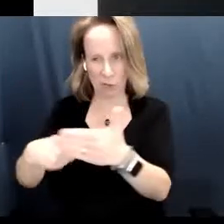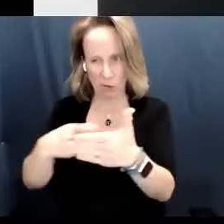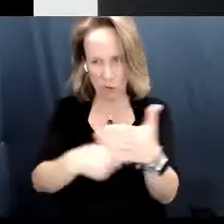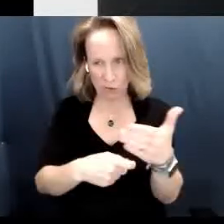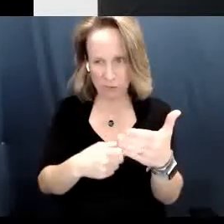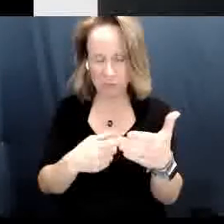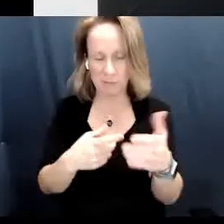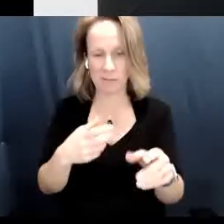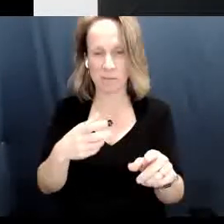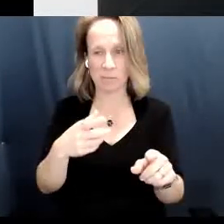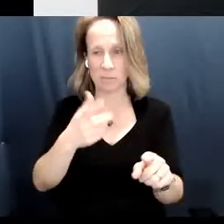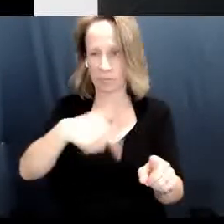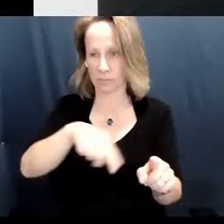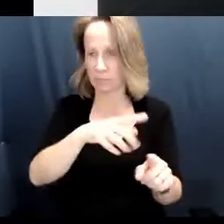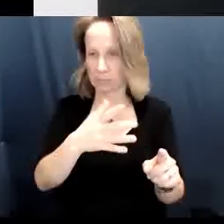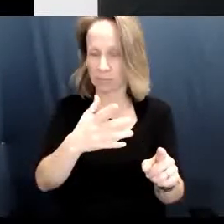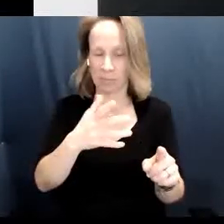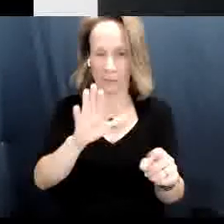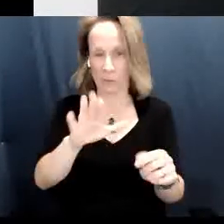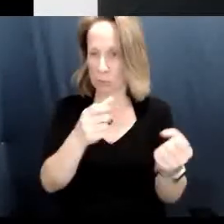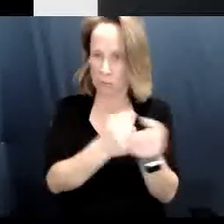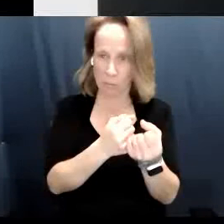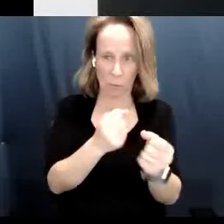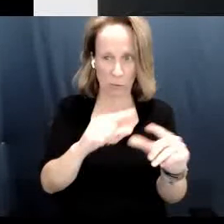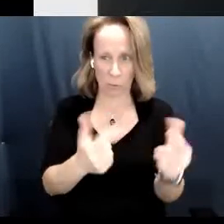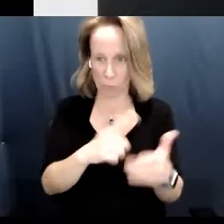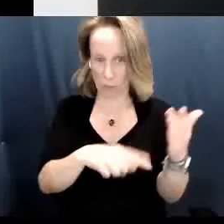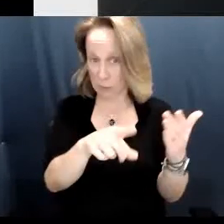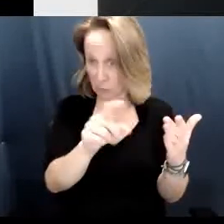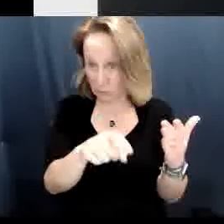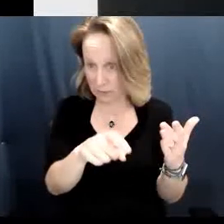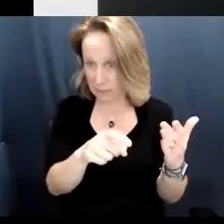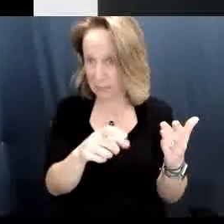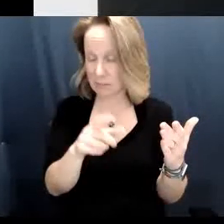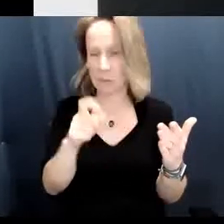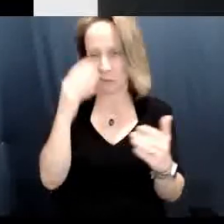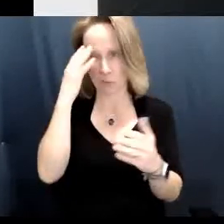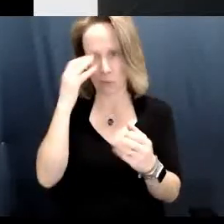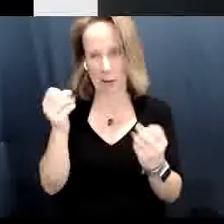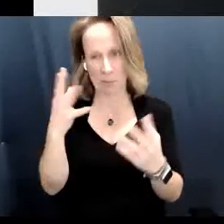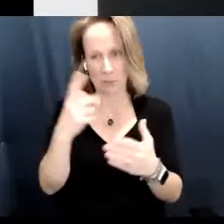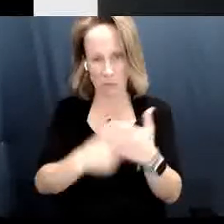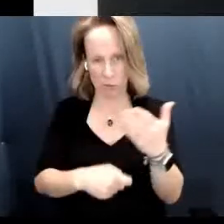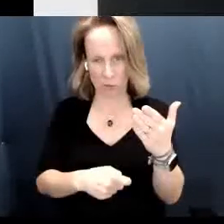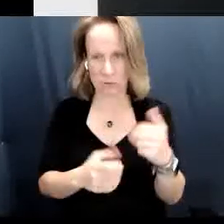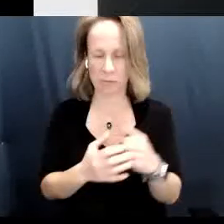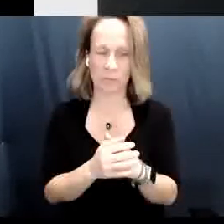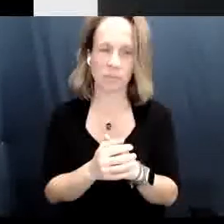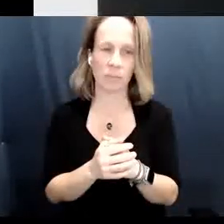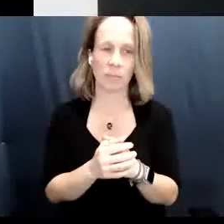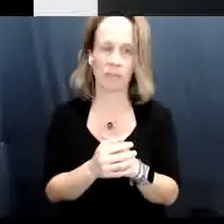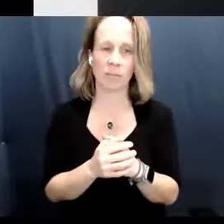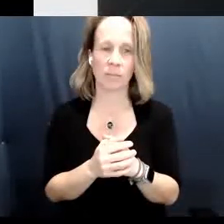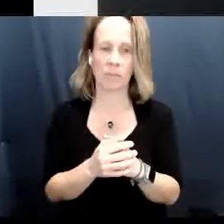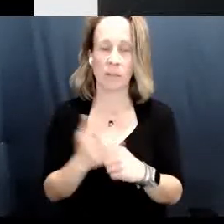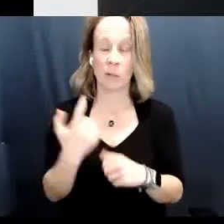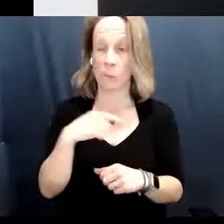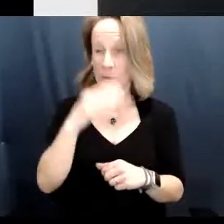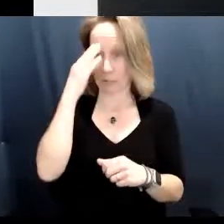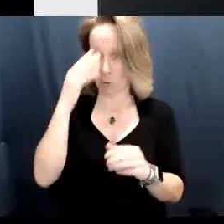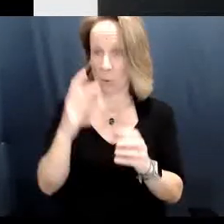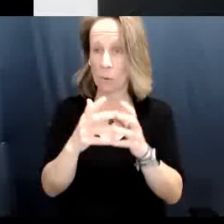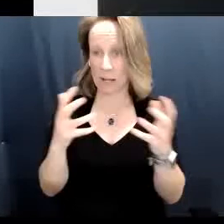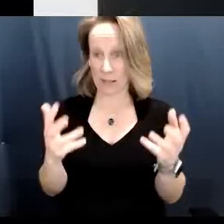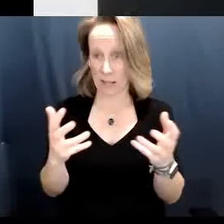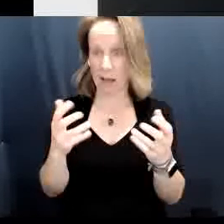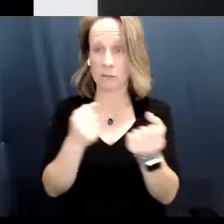group will cost, and factor those things in. We also know that a lot of support groups rely on group